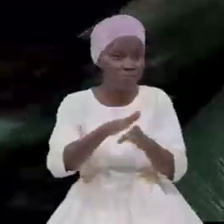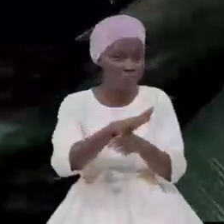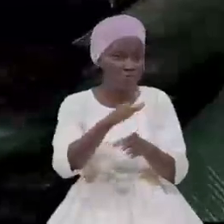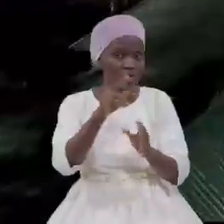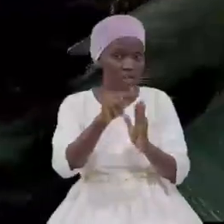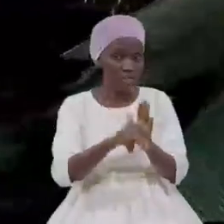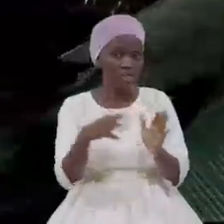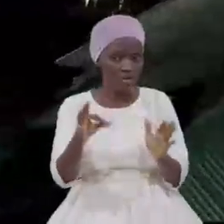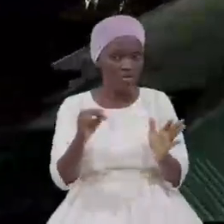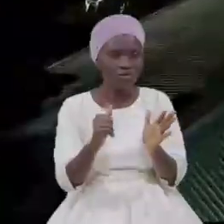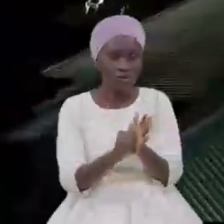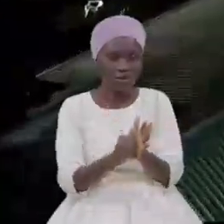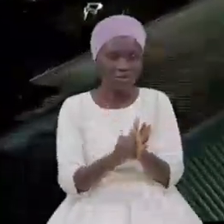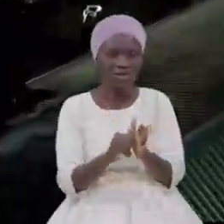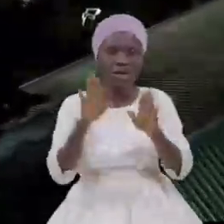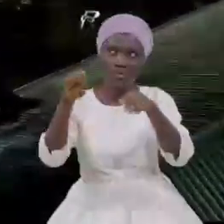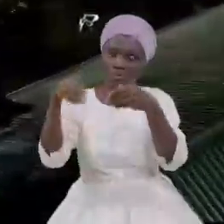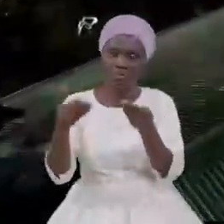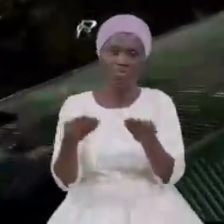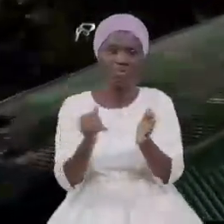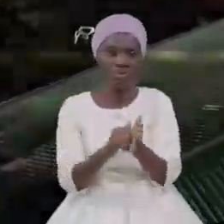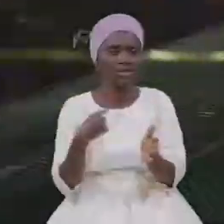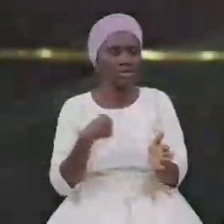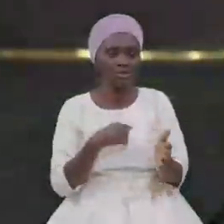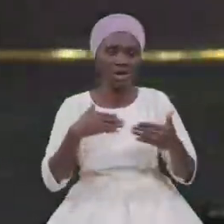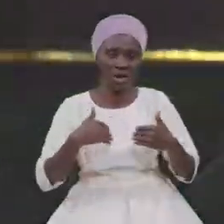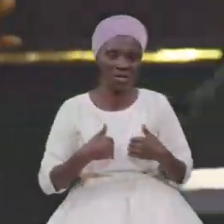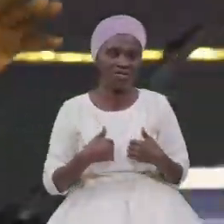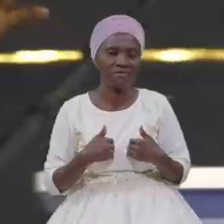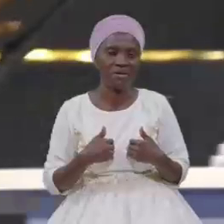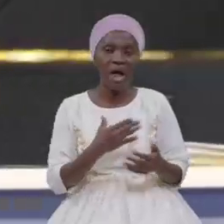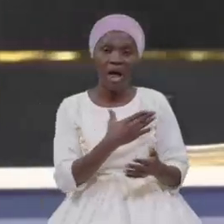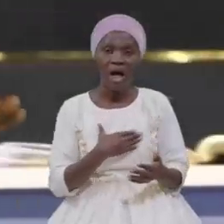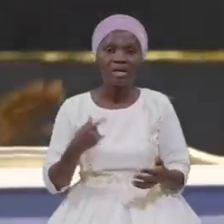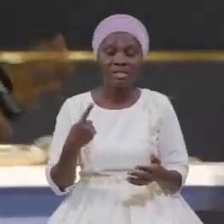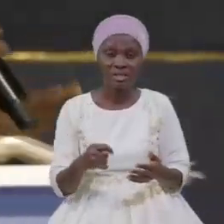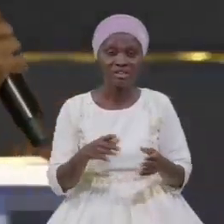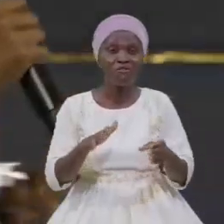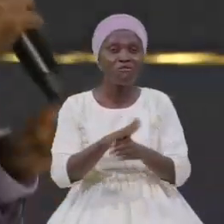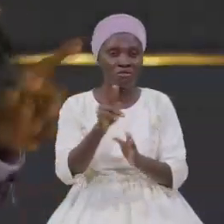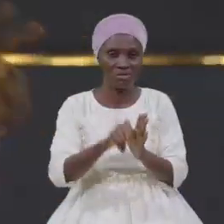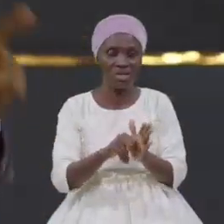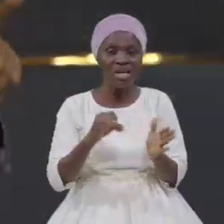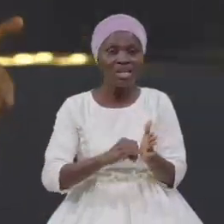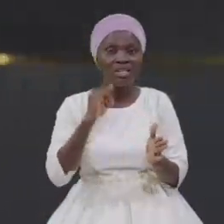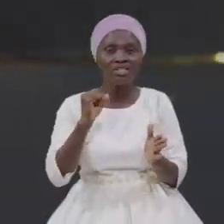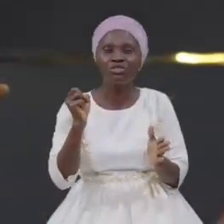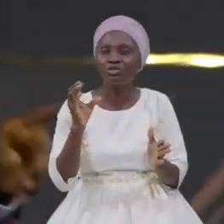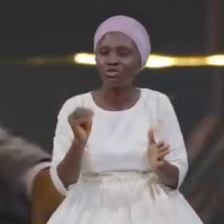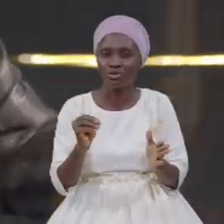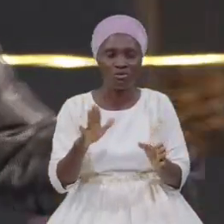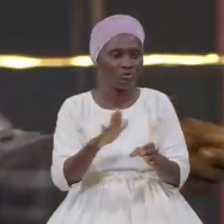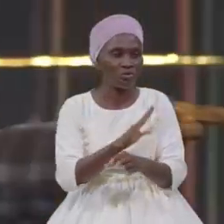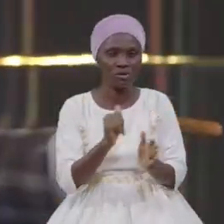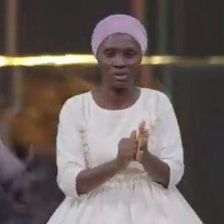that provision that we have. And the fullness is so full that there's nothing you